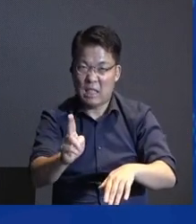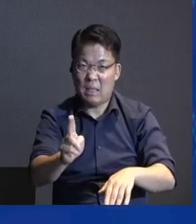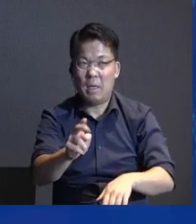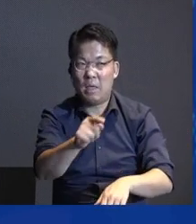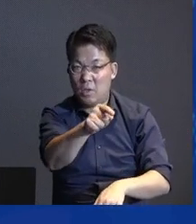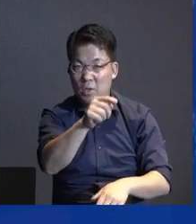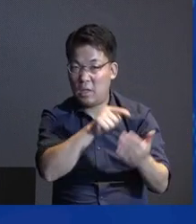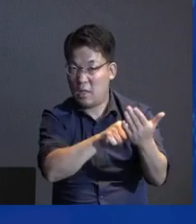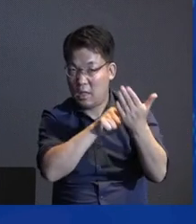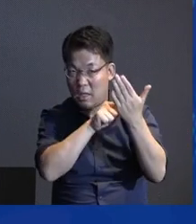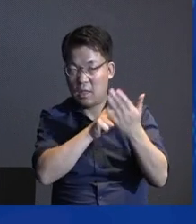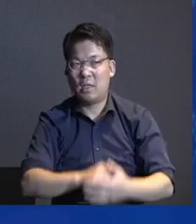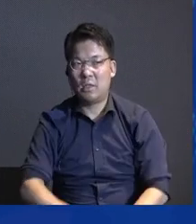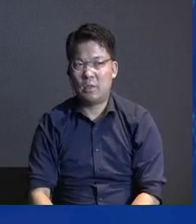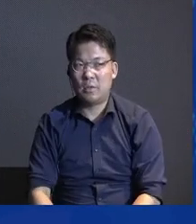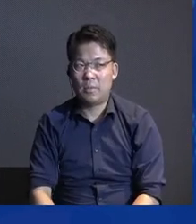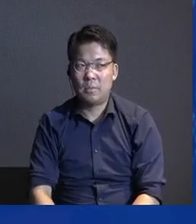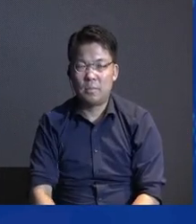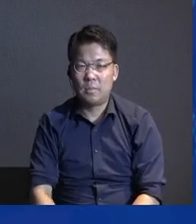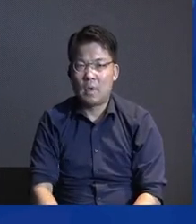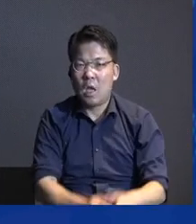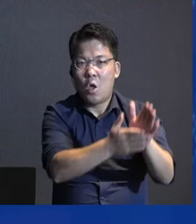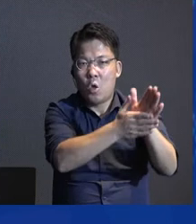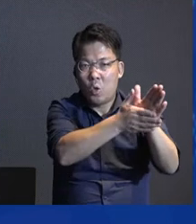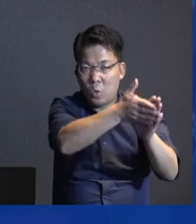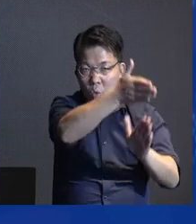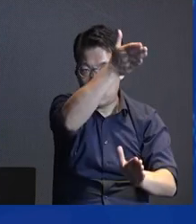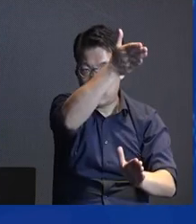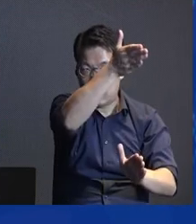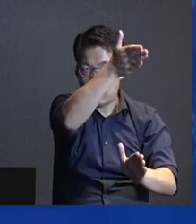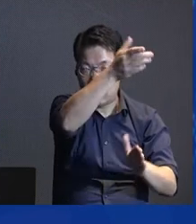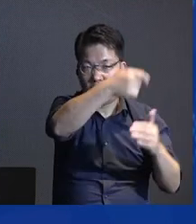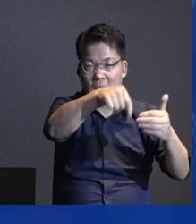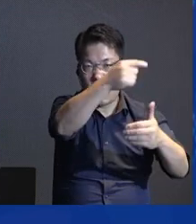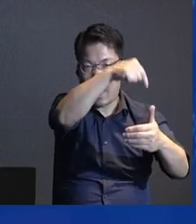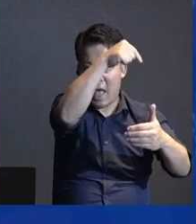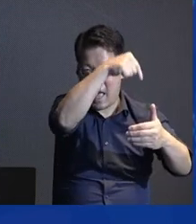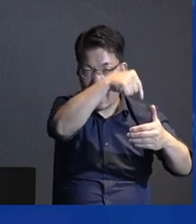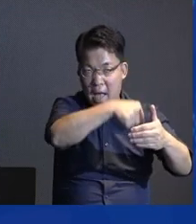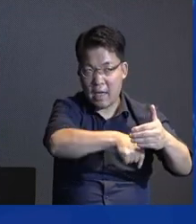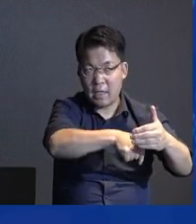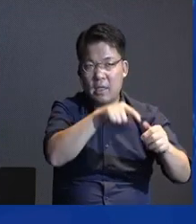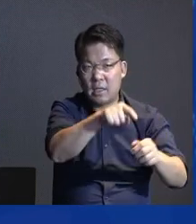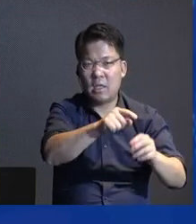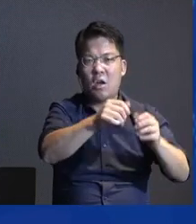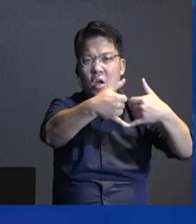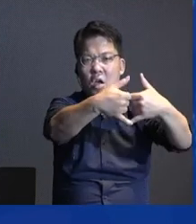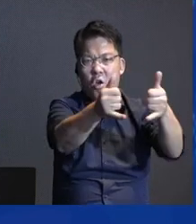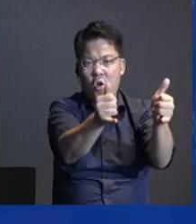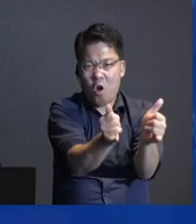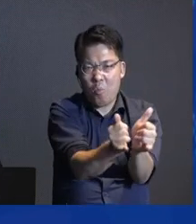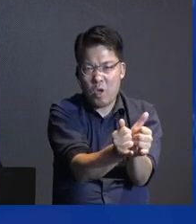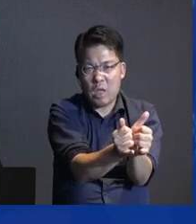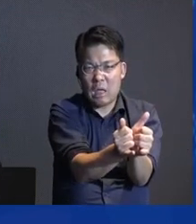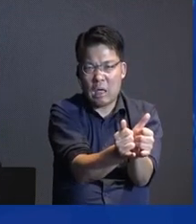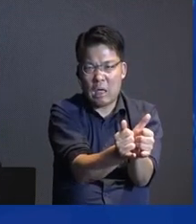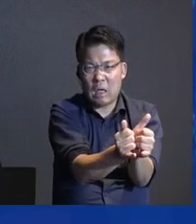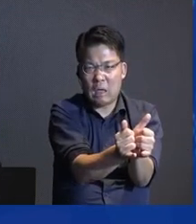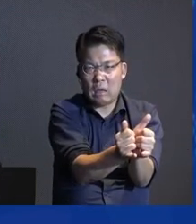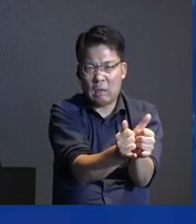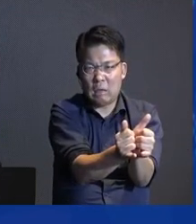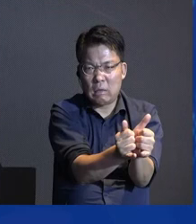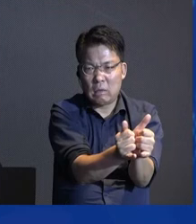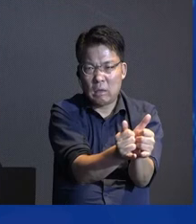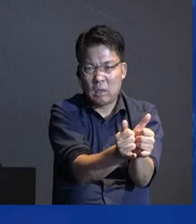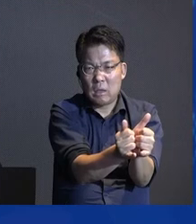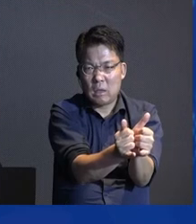In cities, communities are becoming increasingly sparse, and the economic gap between people is increasing